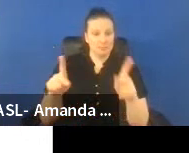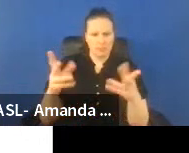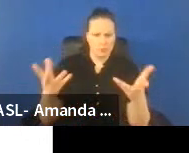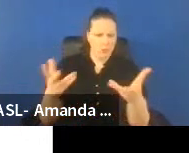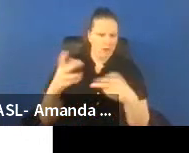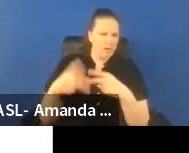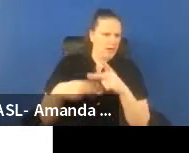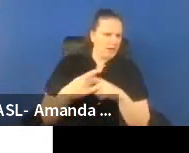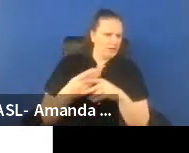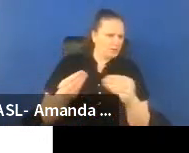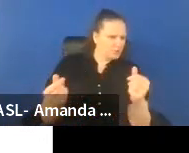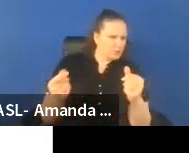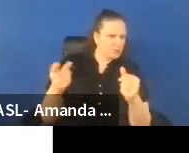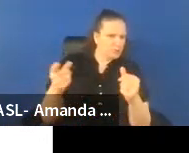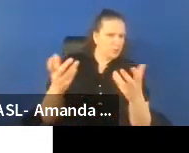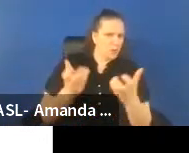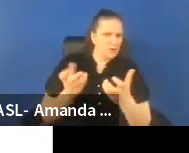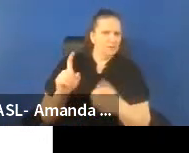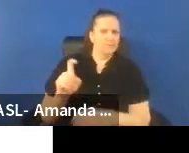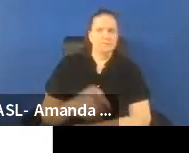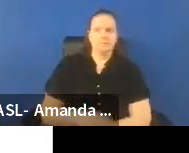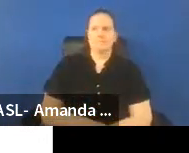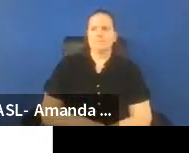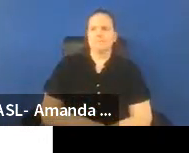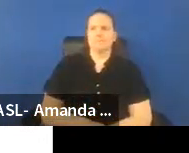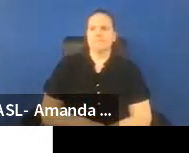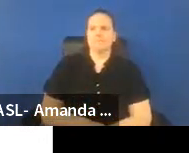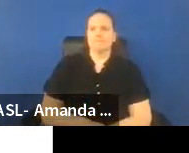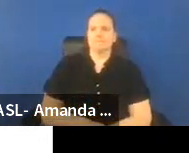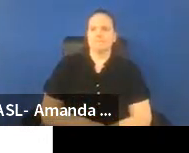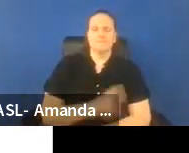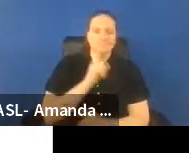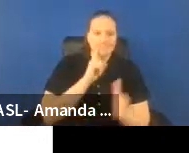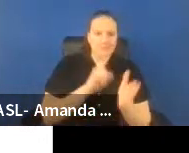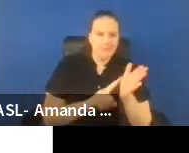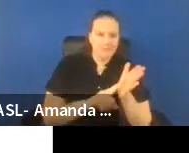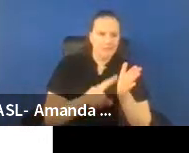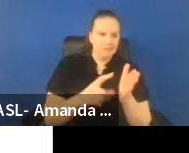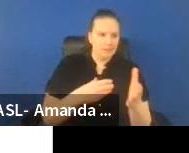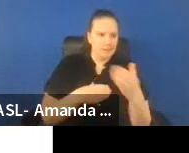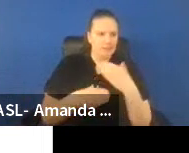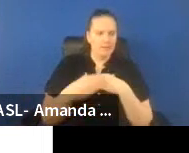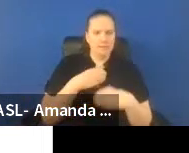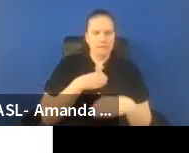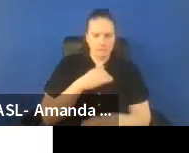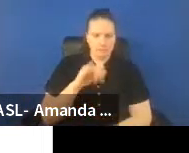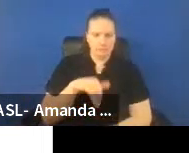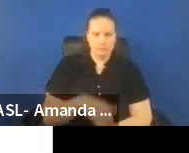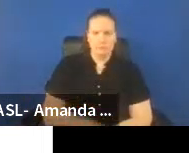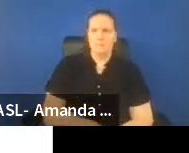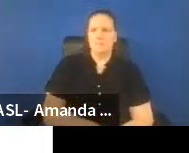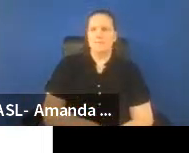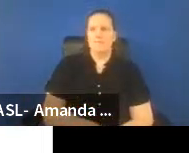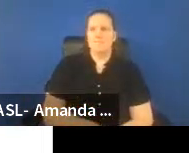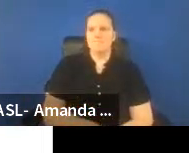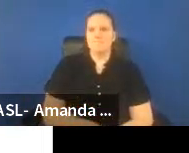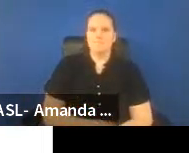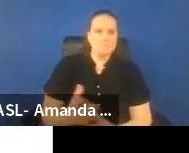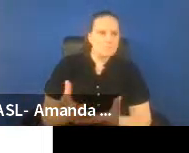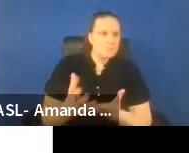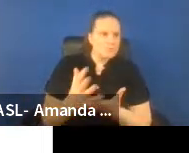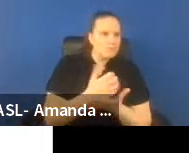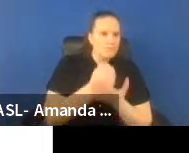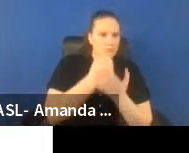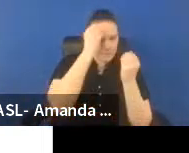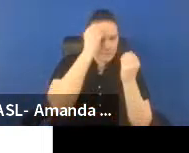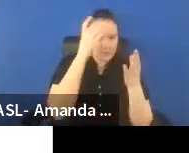of solution are they looking for. And then we investigate these complaints. And we gather all the information